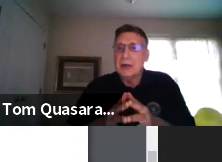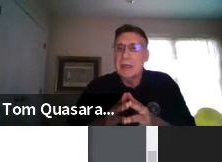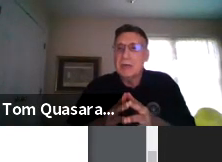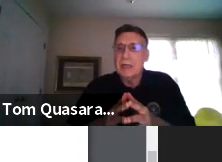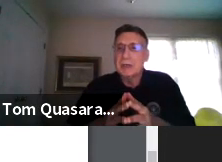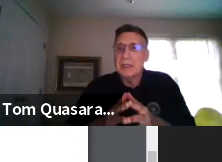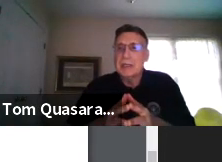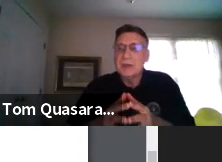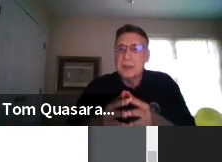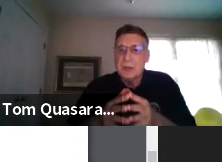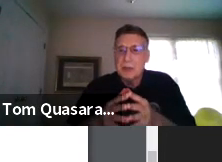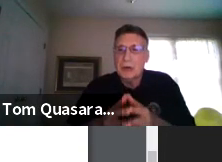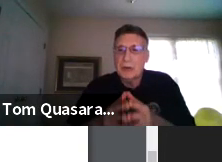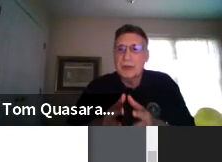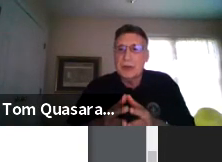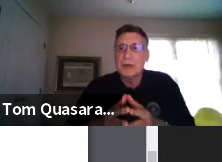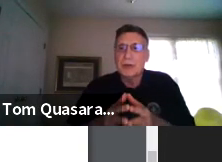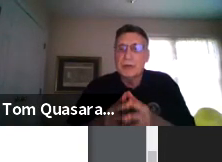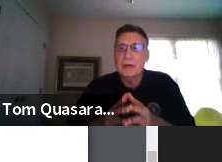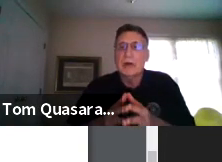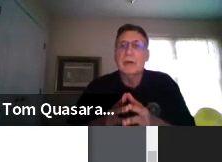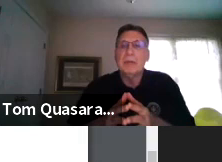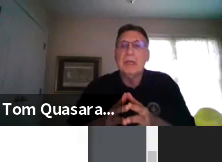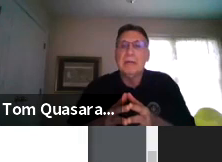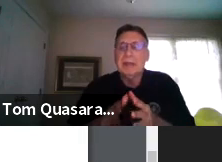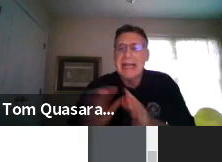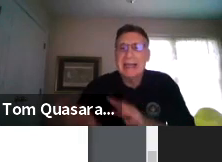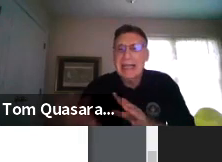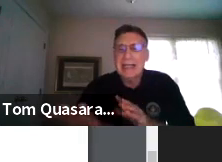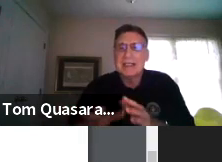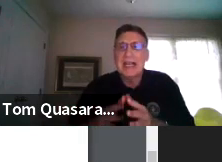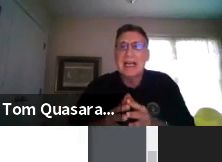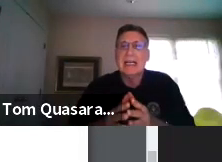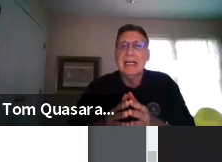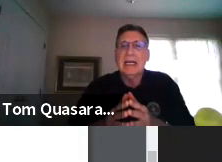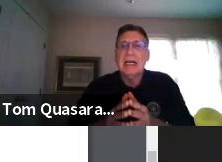to honor the request because it's pro-disclosure, pro-open meeting. But